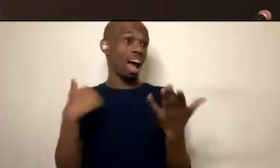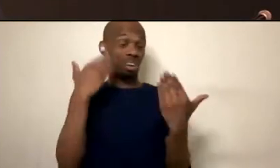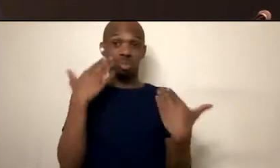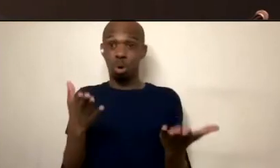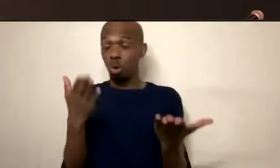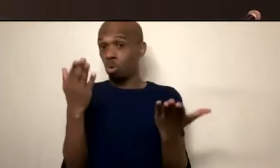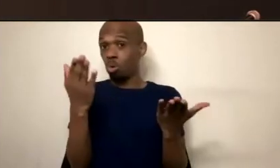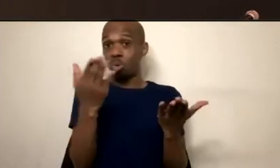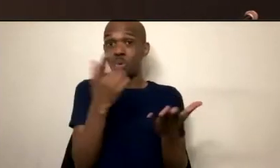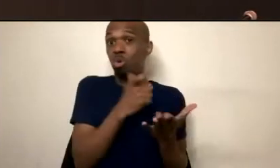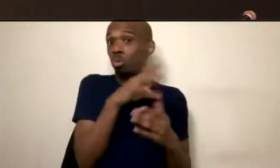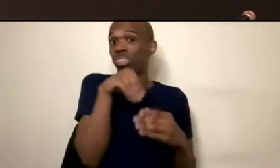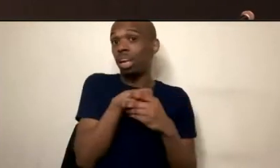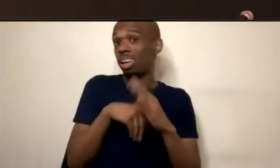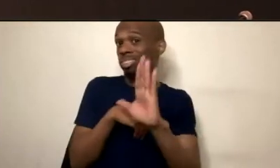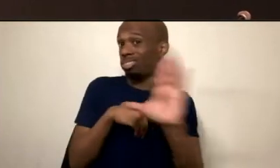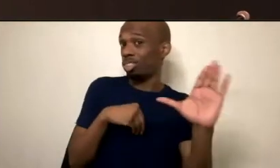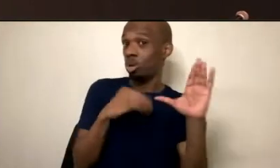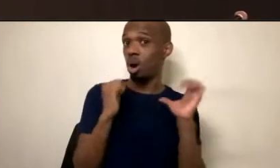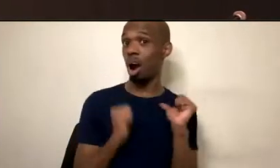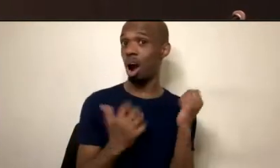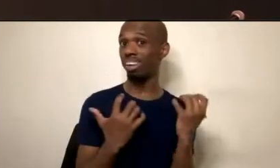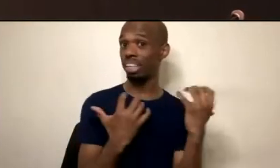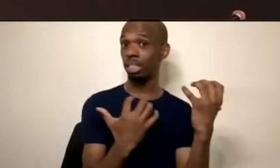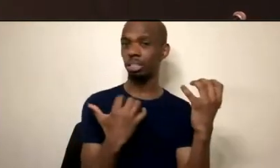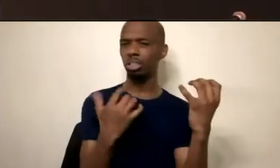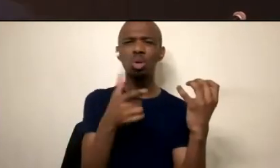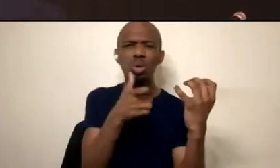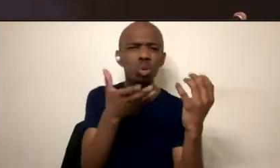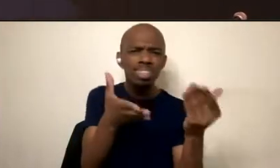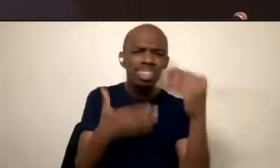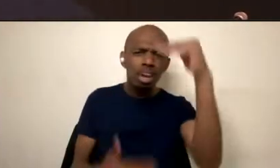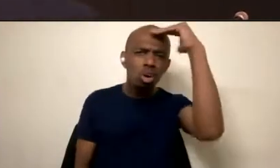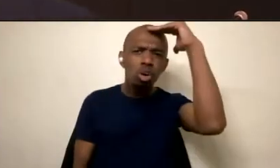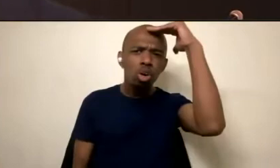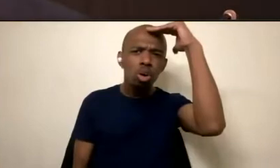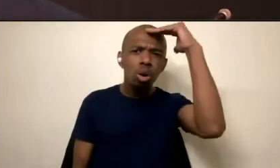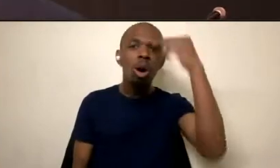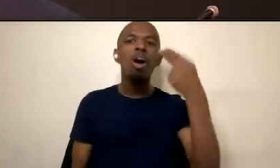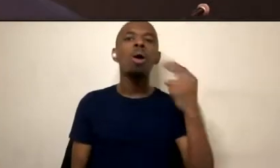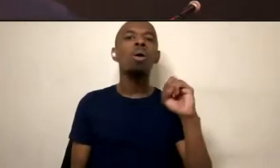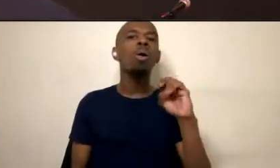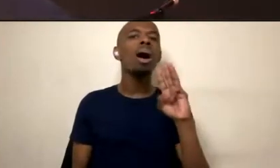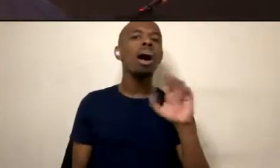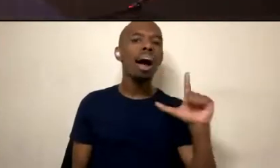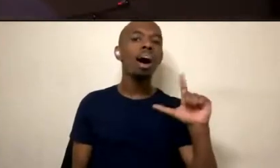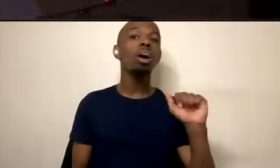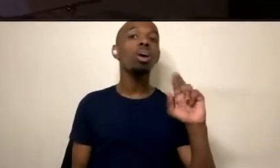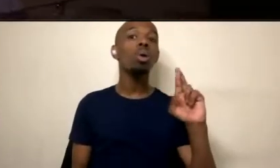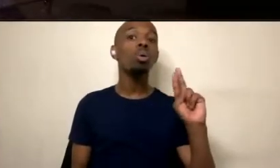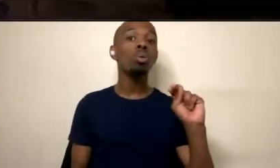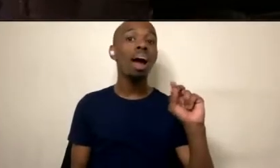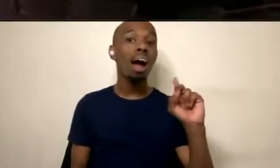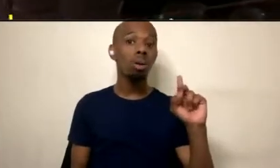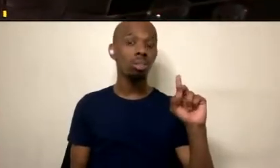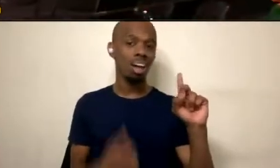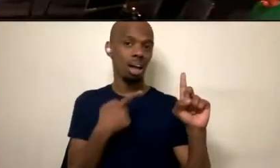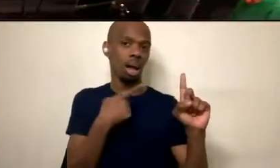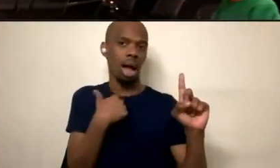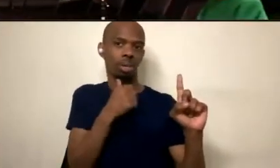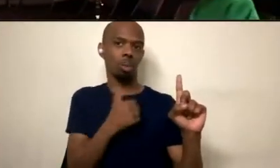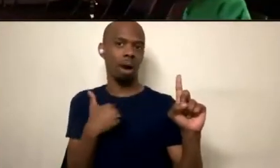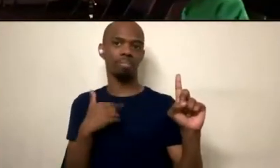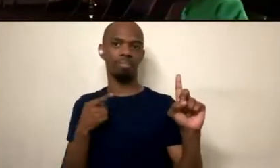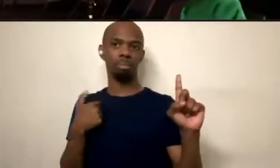on the HowlRound site, yeah. Mm. I don't have the HowlRound site up myself. Okay, here we go.